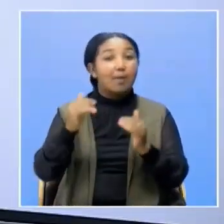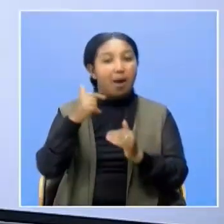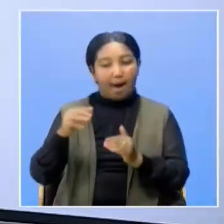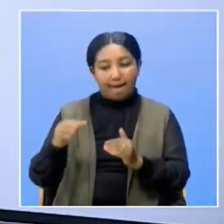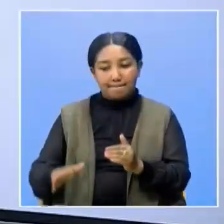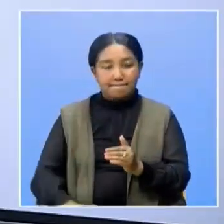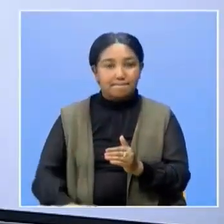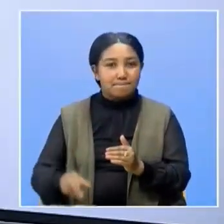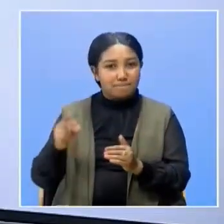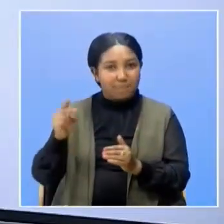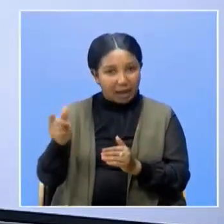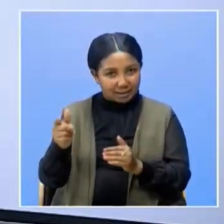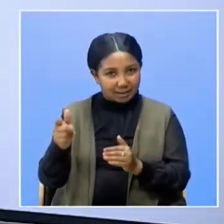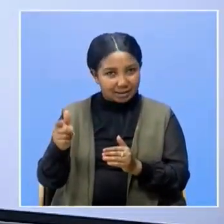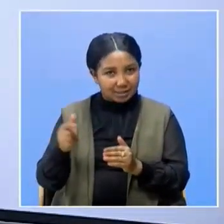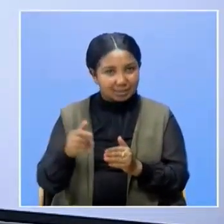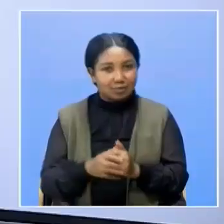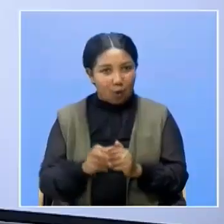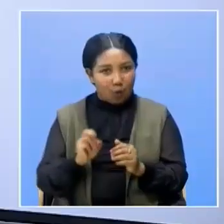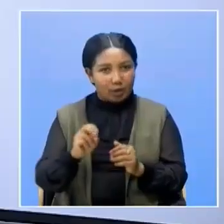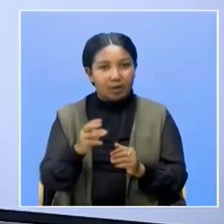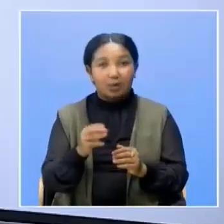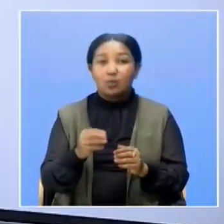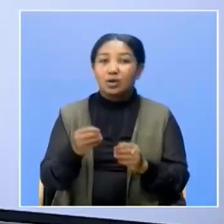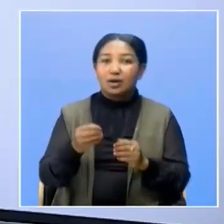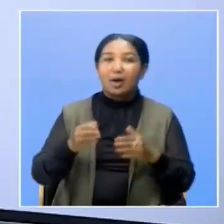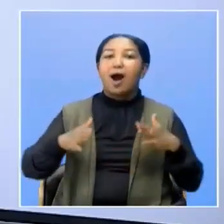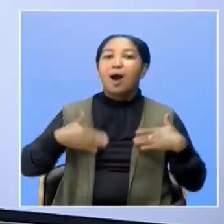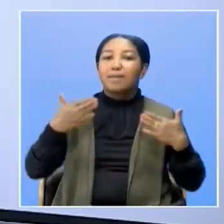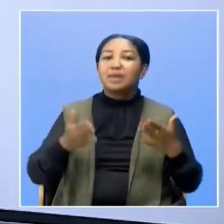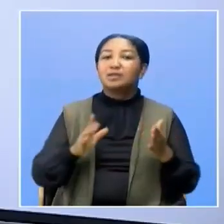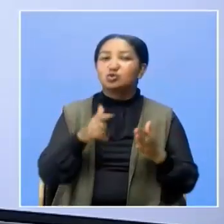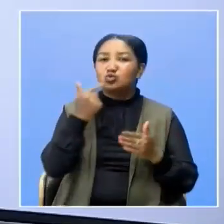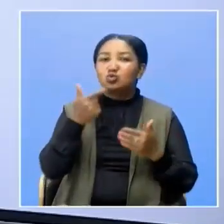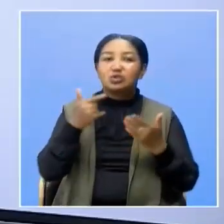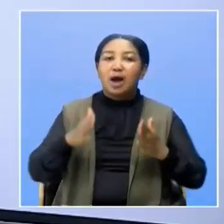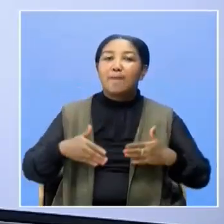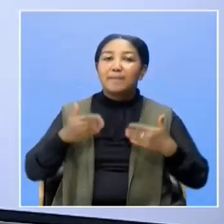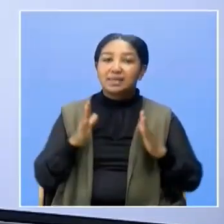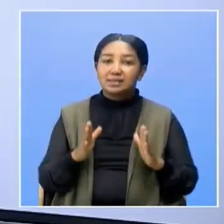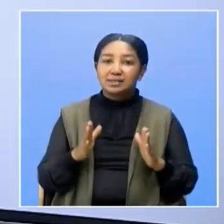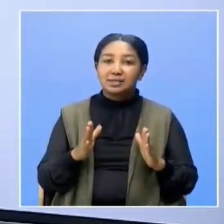dog. Yes? Good. When it comes the happiest, who was the happiest?